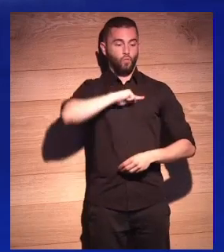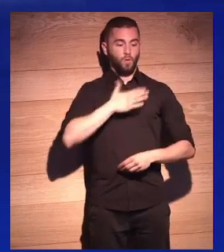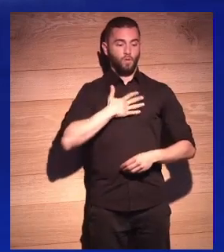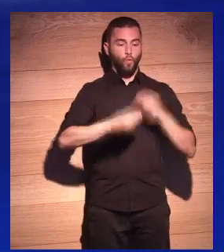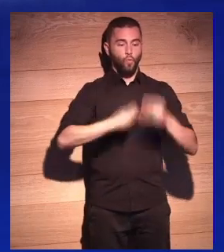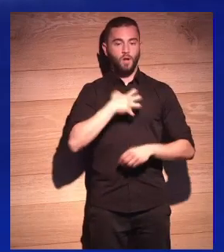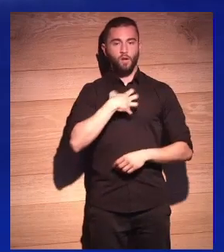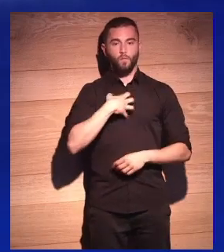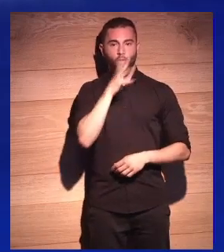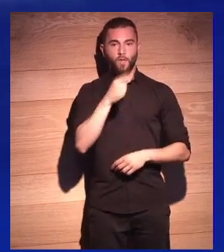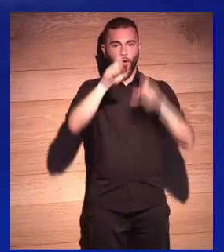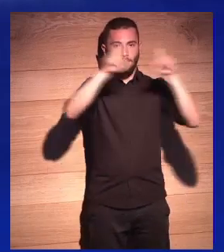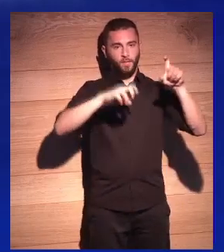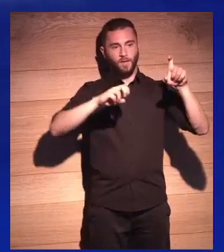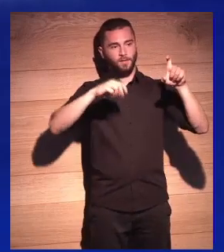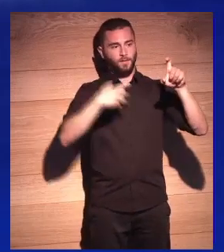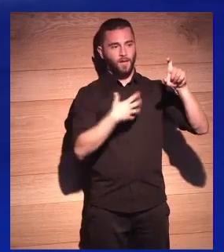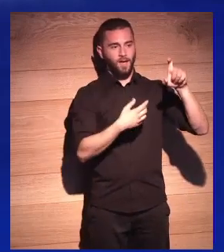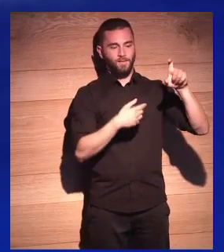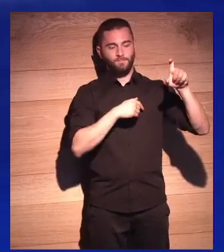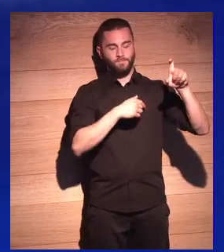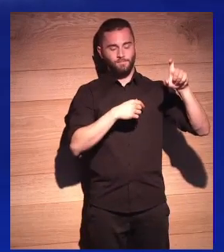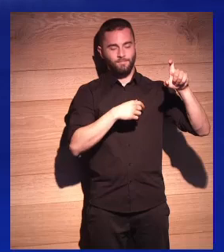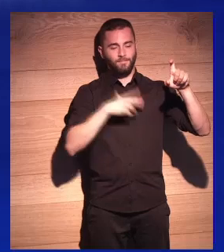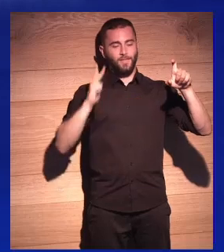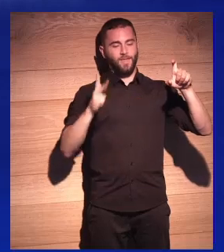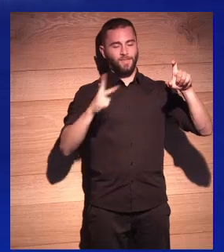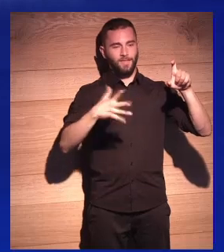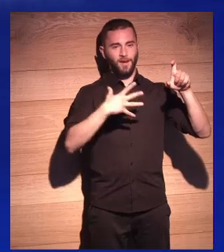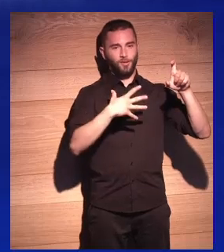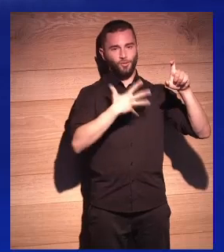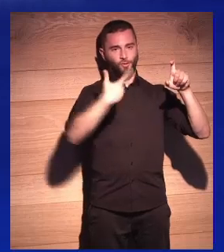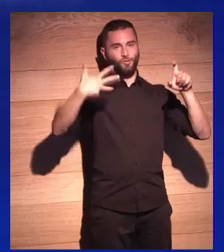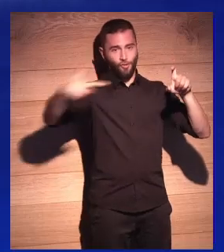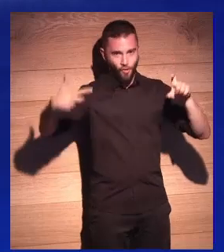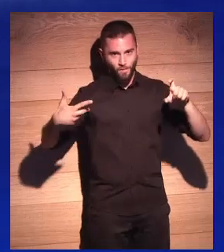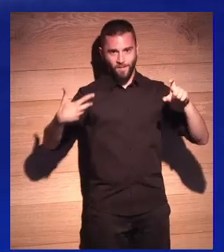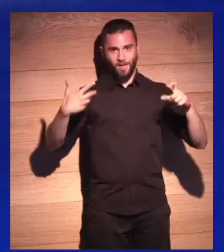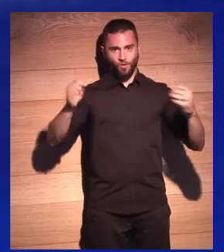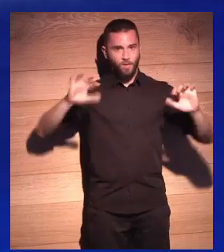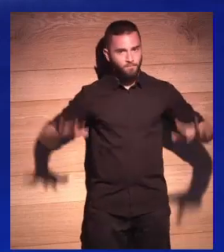own habits because someone will have it patented for something.